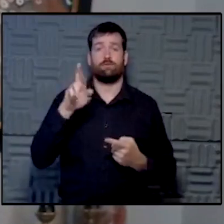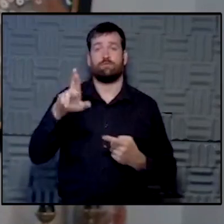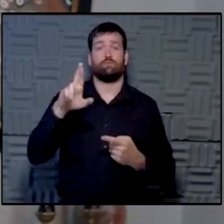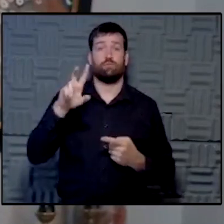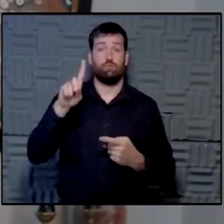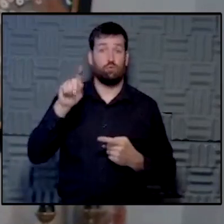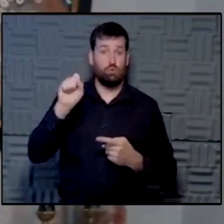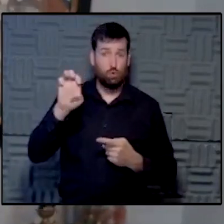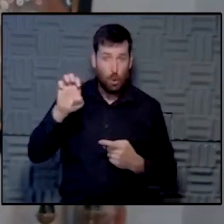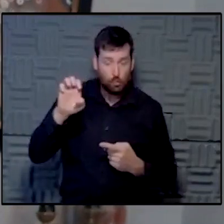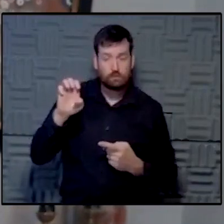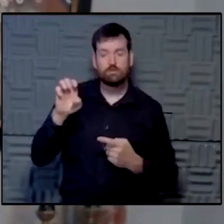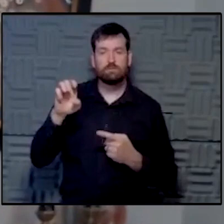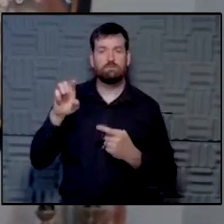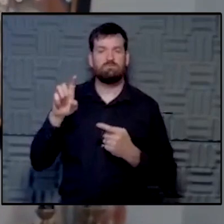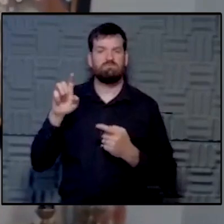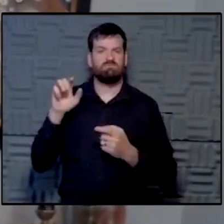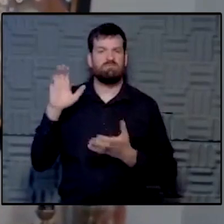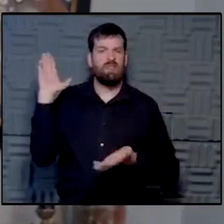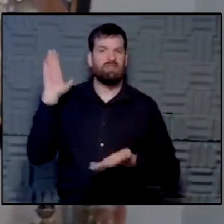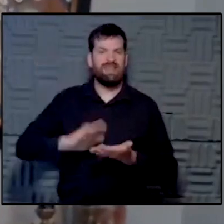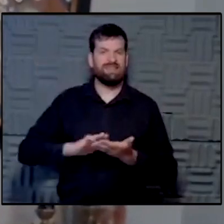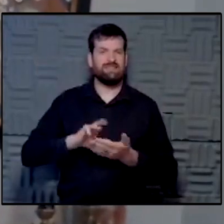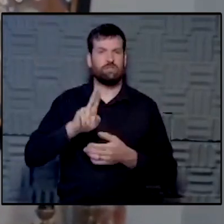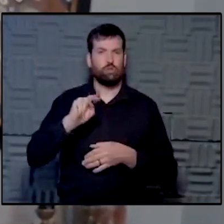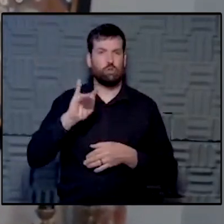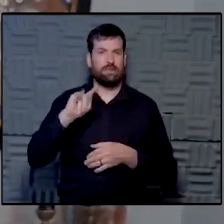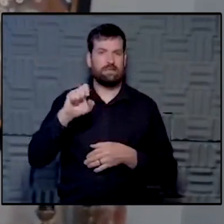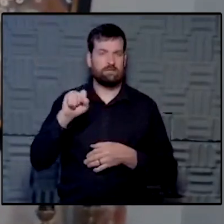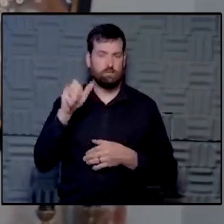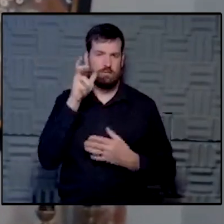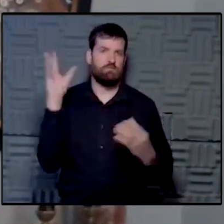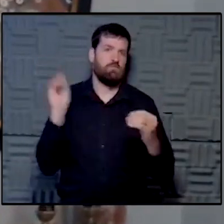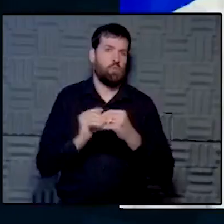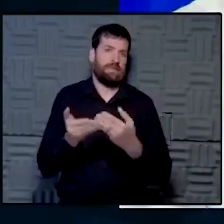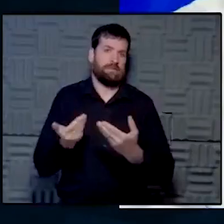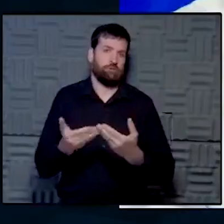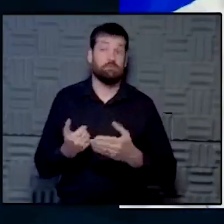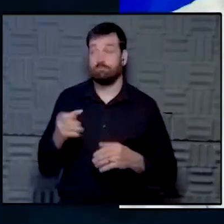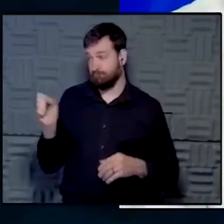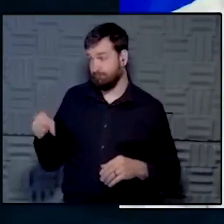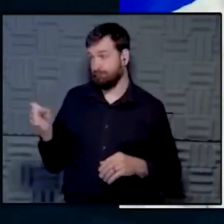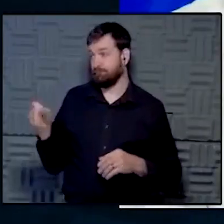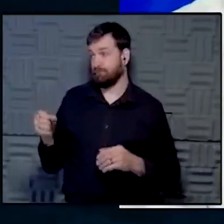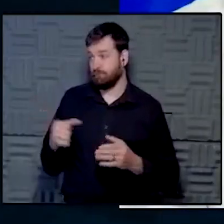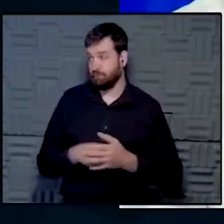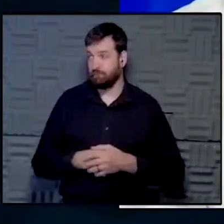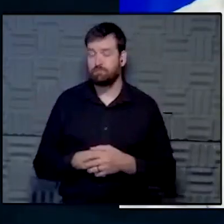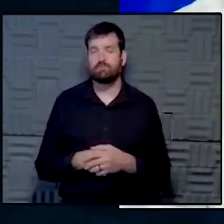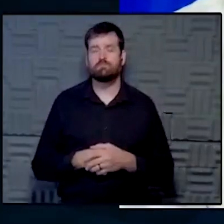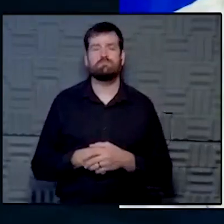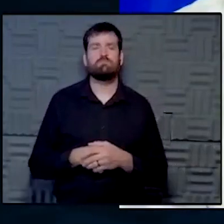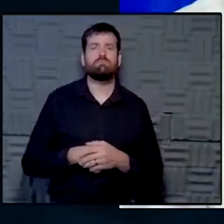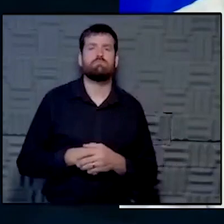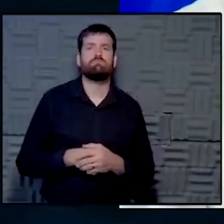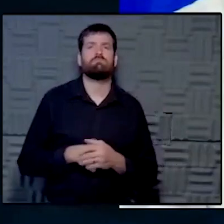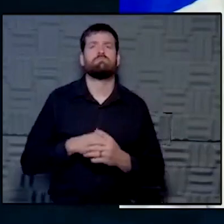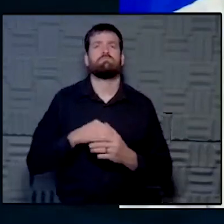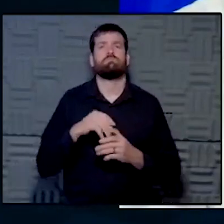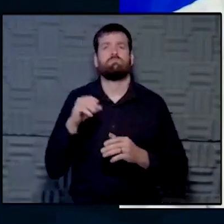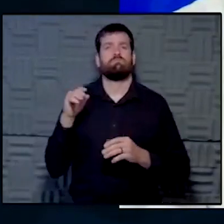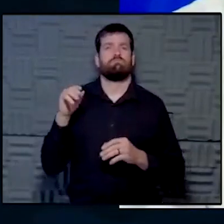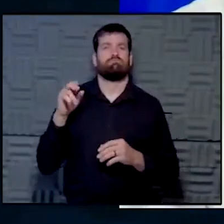smaller packaging units. It'll be easier for practices to deal with. Yeah, you bet. Yeah. So those mobile units, are they going to be